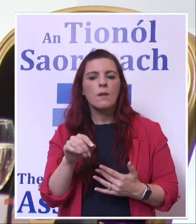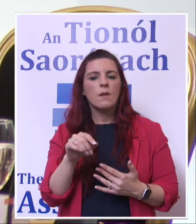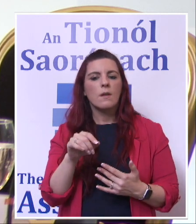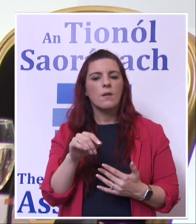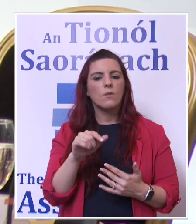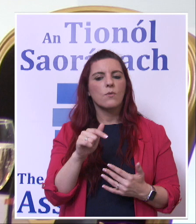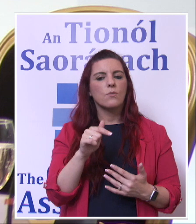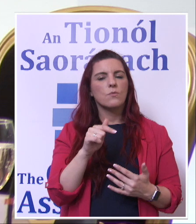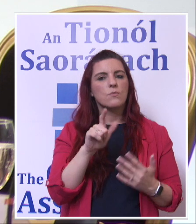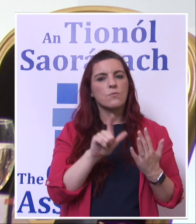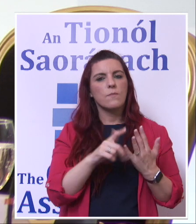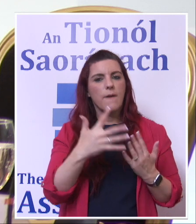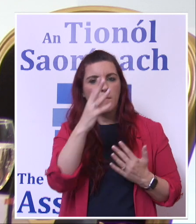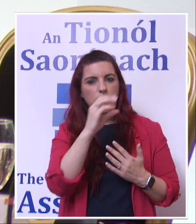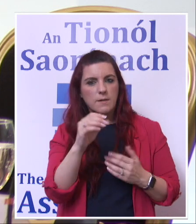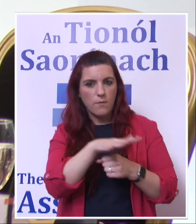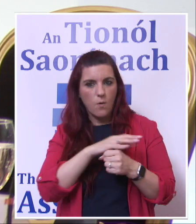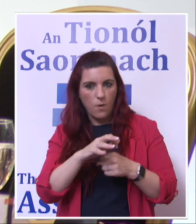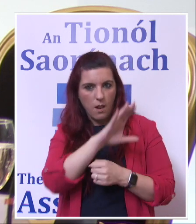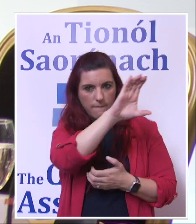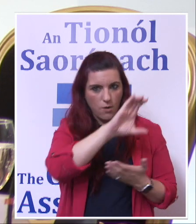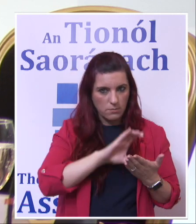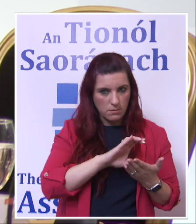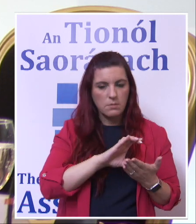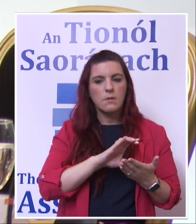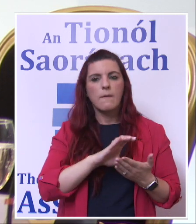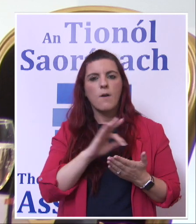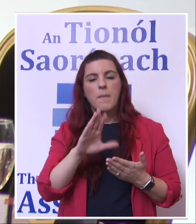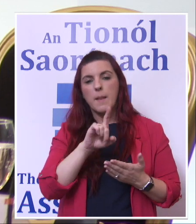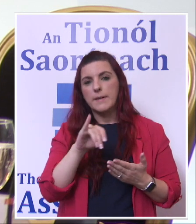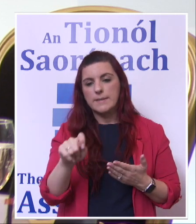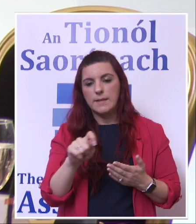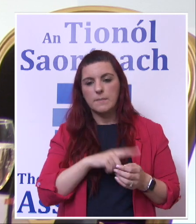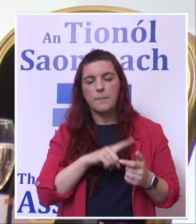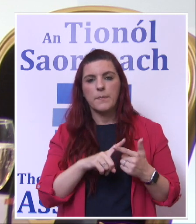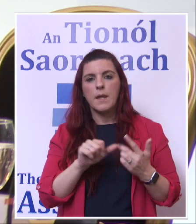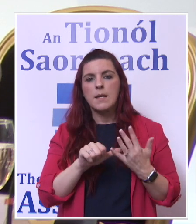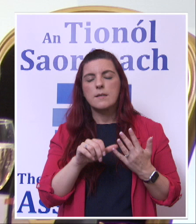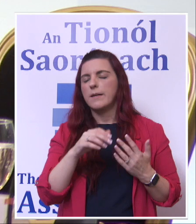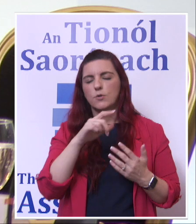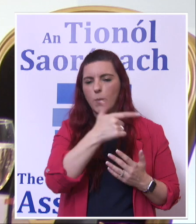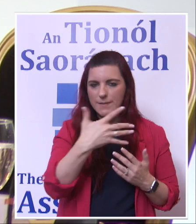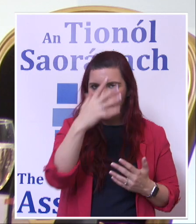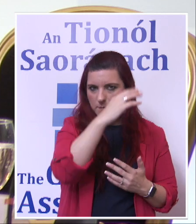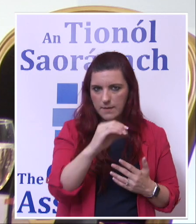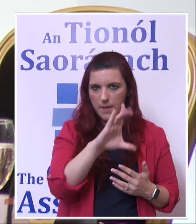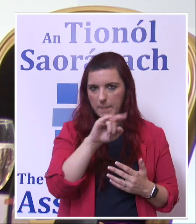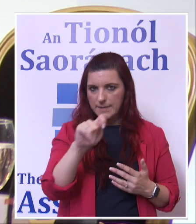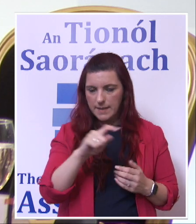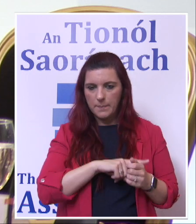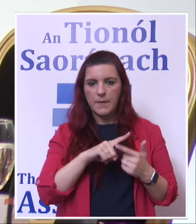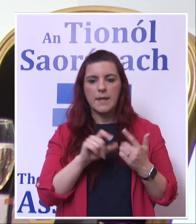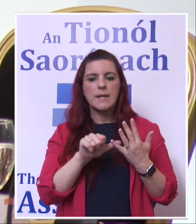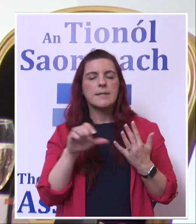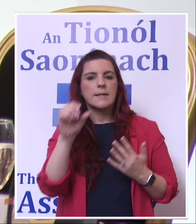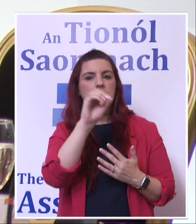25% of the local government fund comes from local property tax, 60%, because there was another question about the motor tax and what